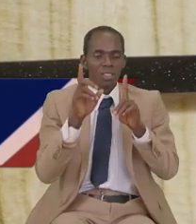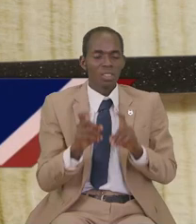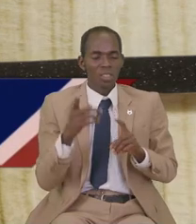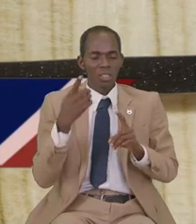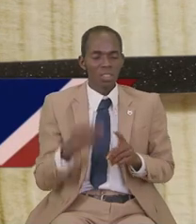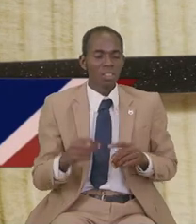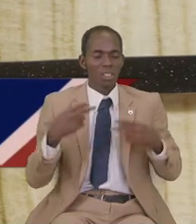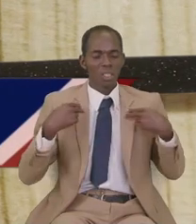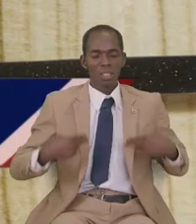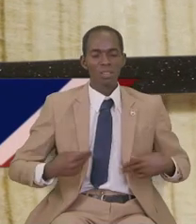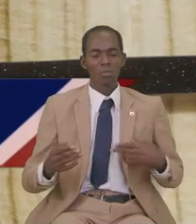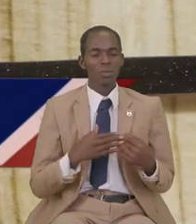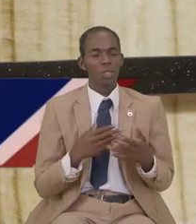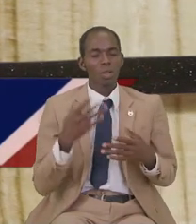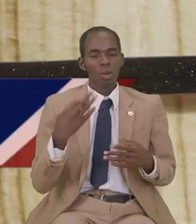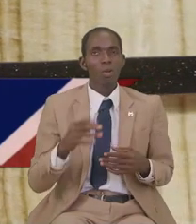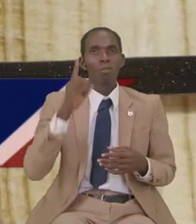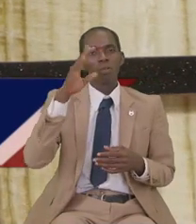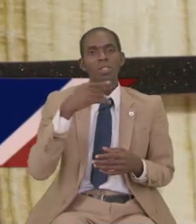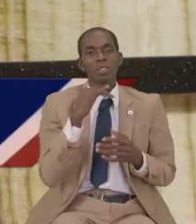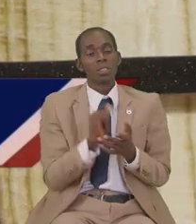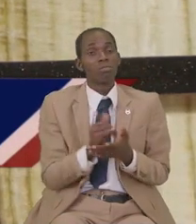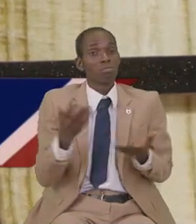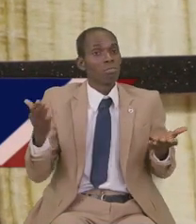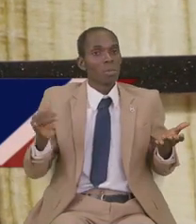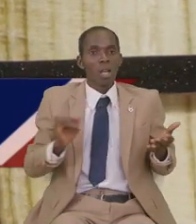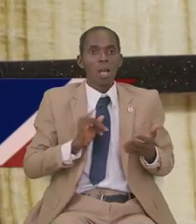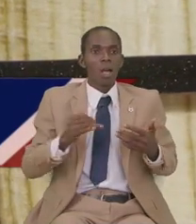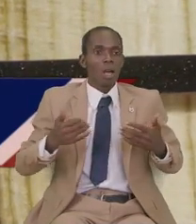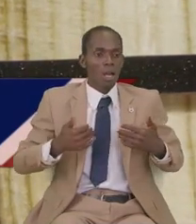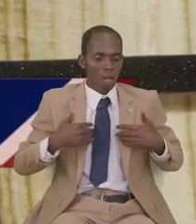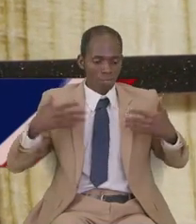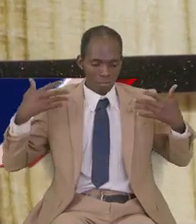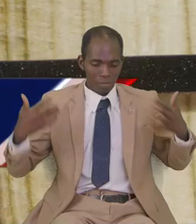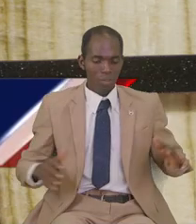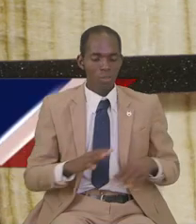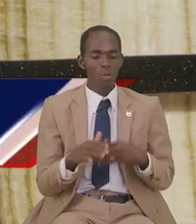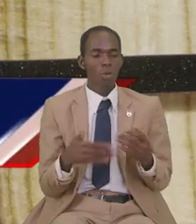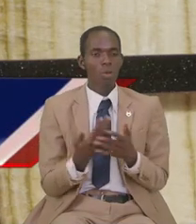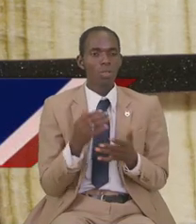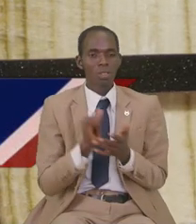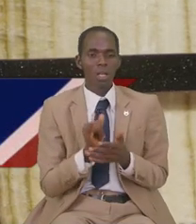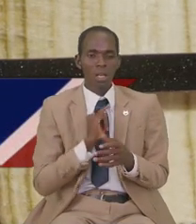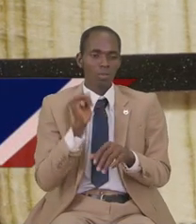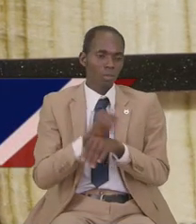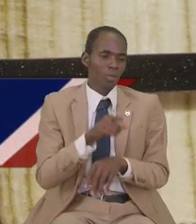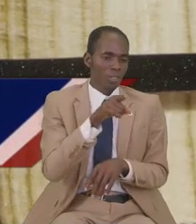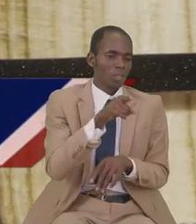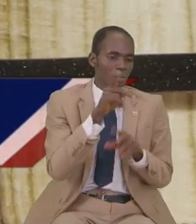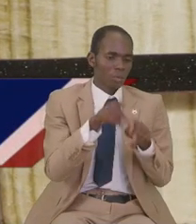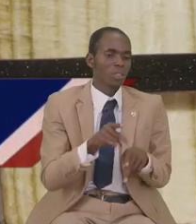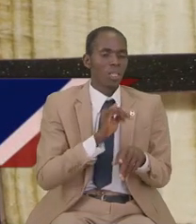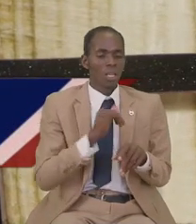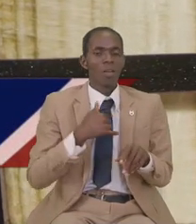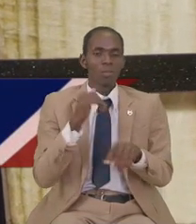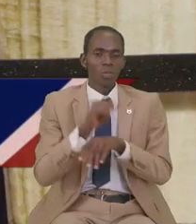God. We say, I've done that, now I've conquered him, I've conquered God. Because as I did